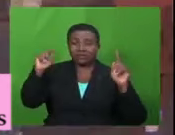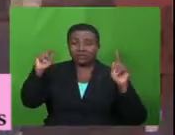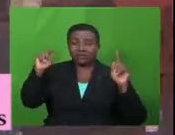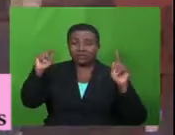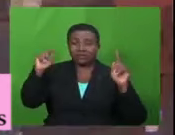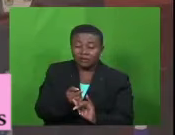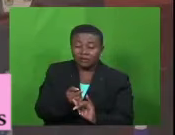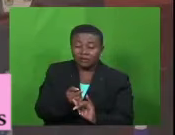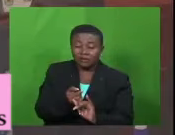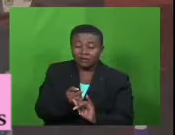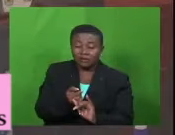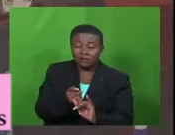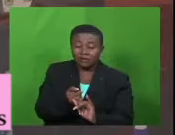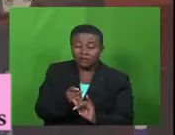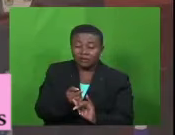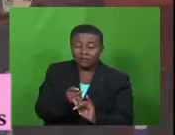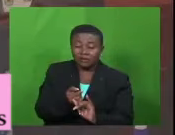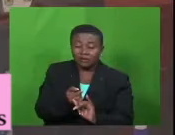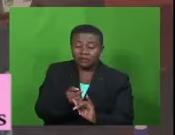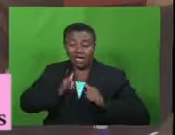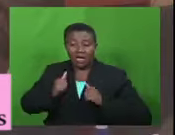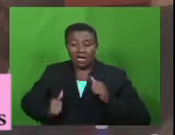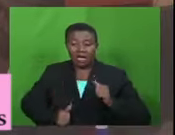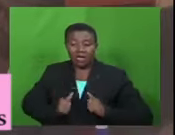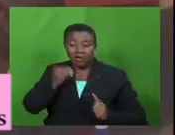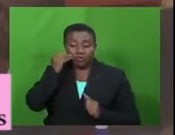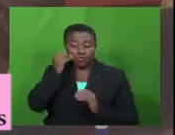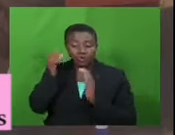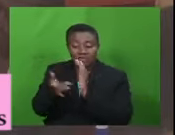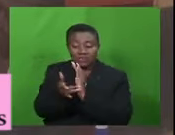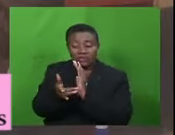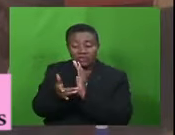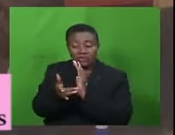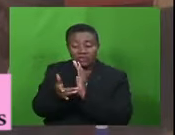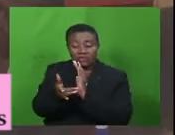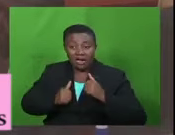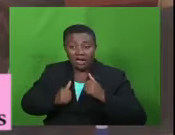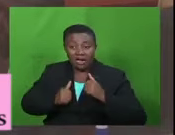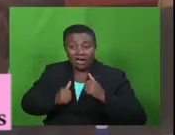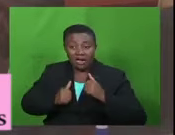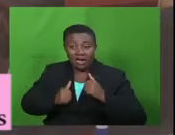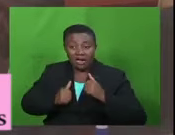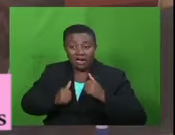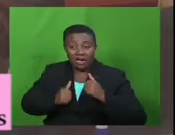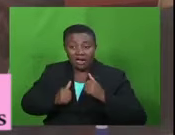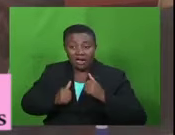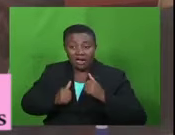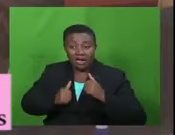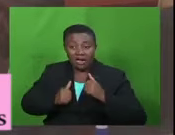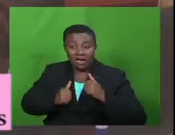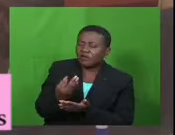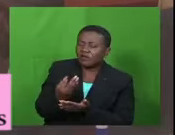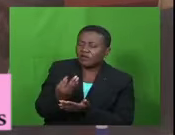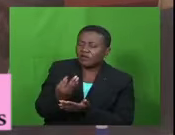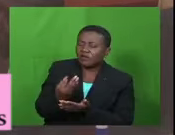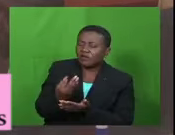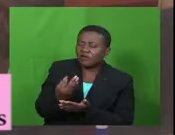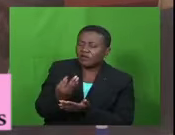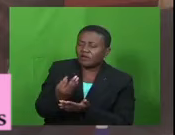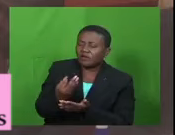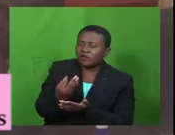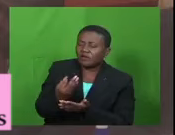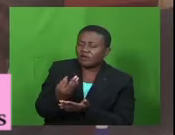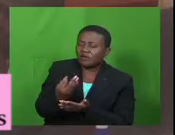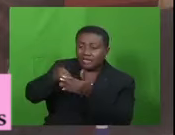digital address system, improved significantly the financing of governance and anti-corruption